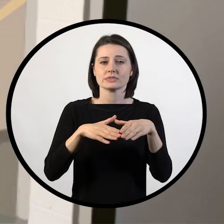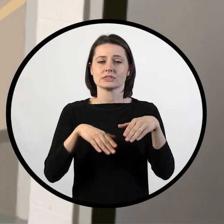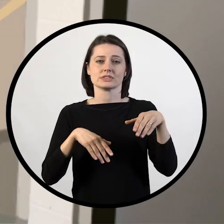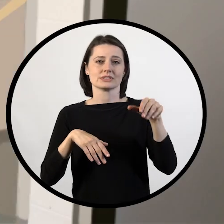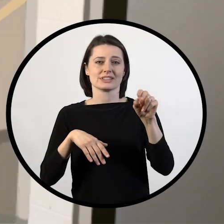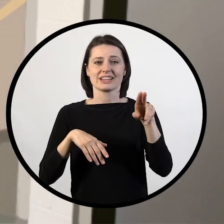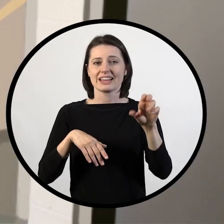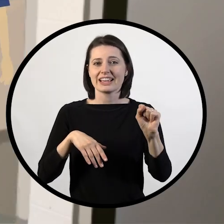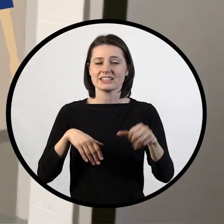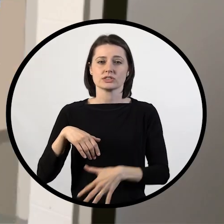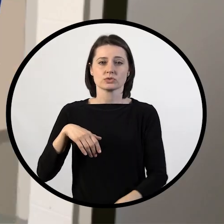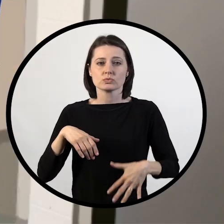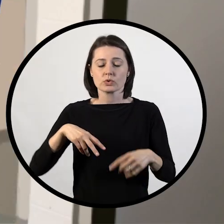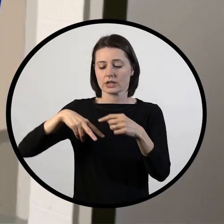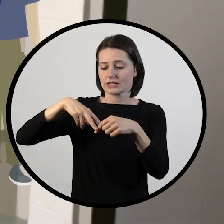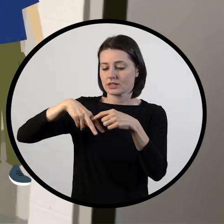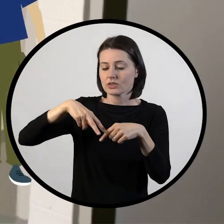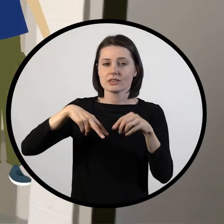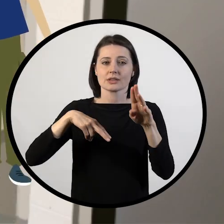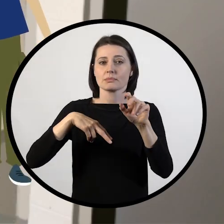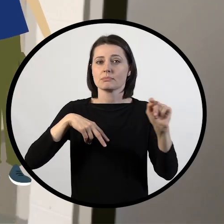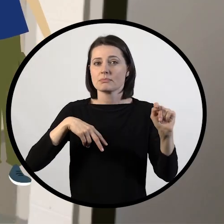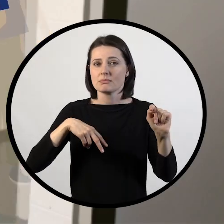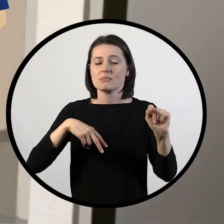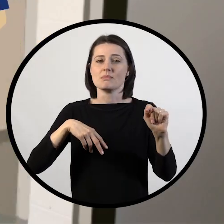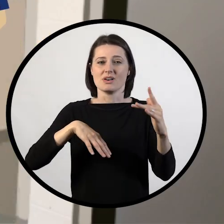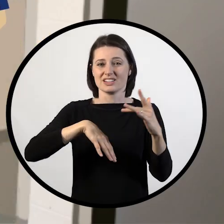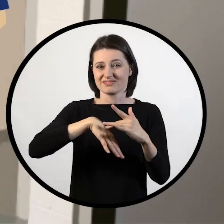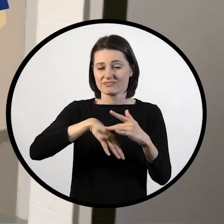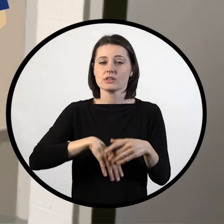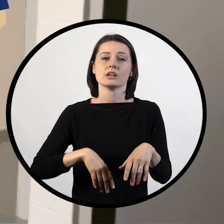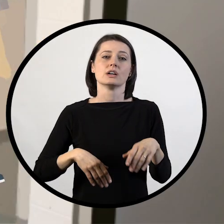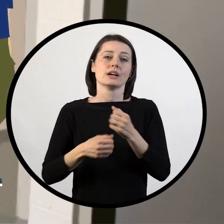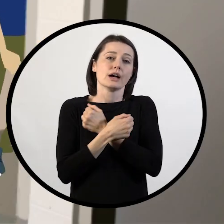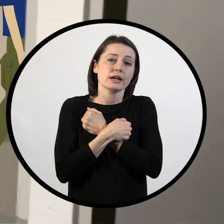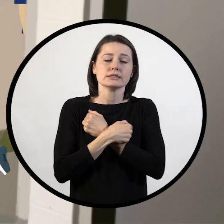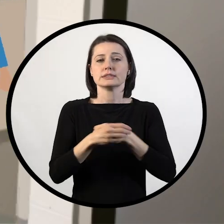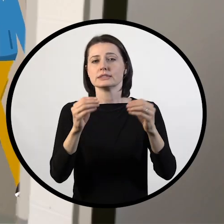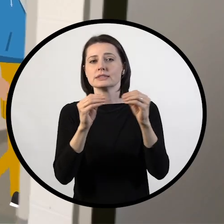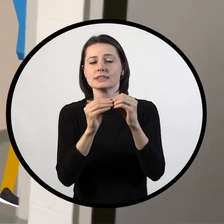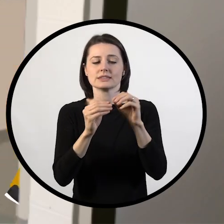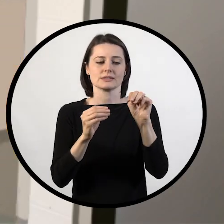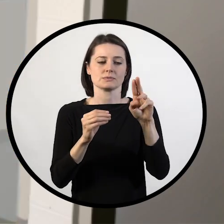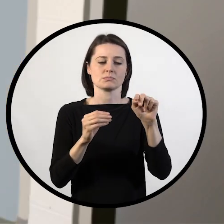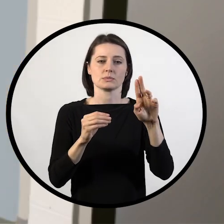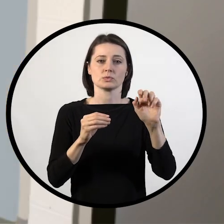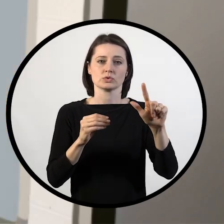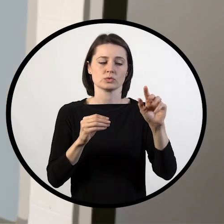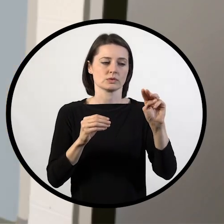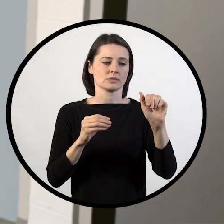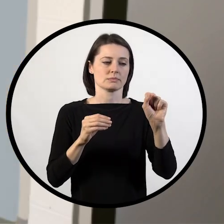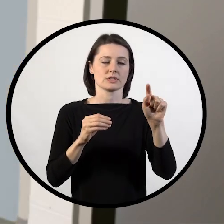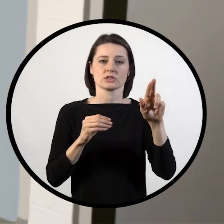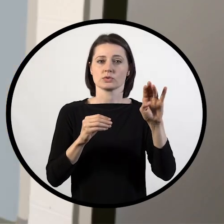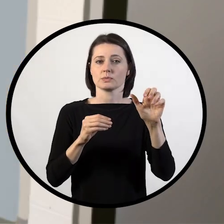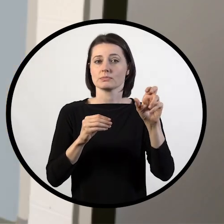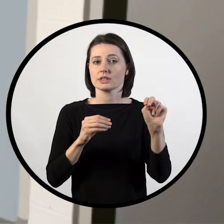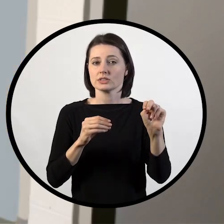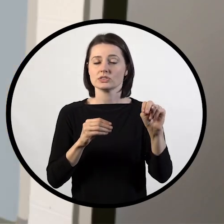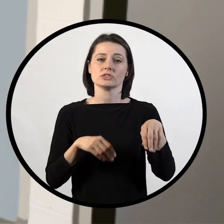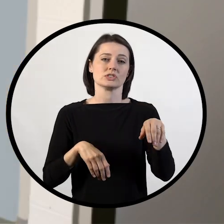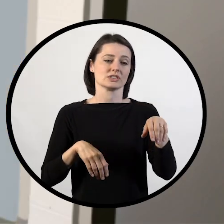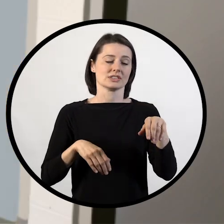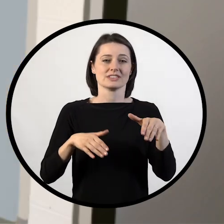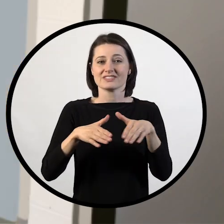genitalia, anus, groin, breast, inner thigh, or the buttocks, hugging, kissing, mutual masturbation,